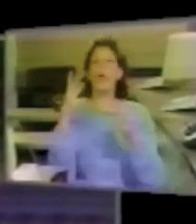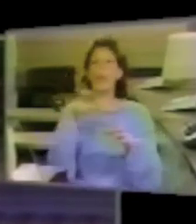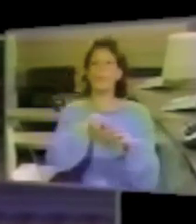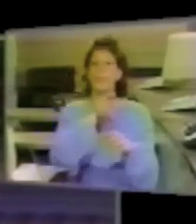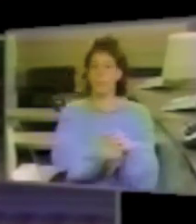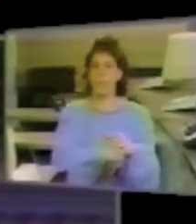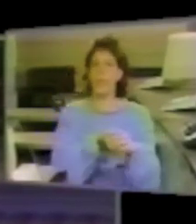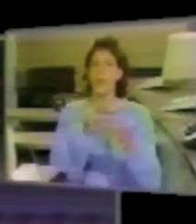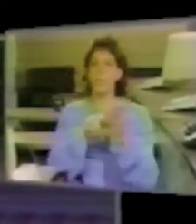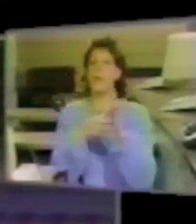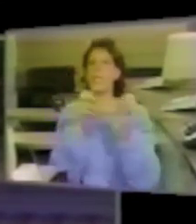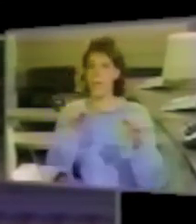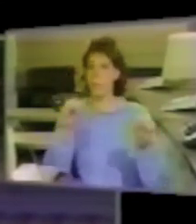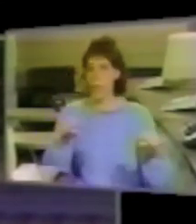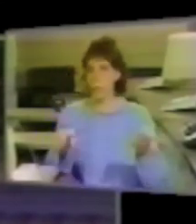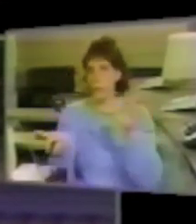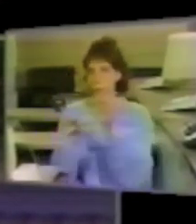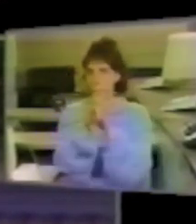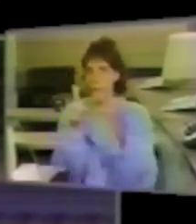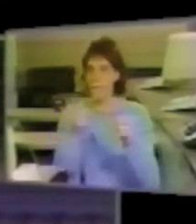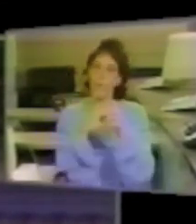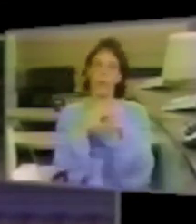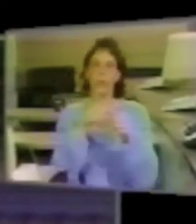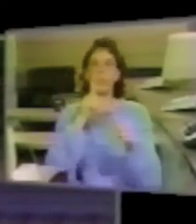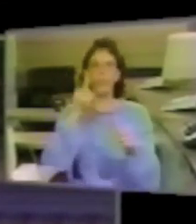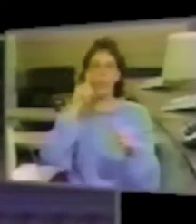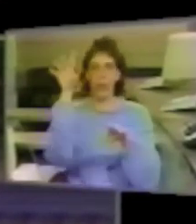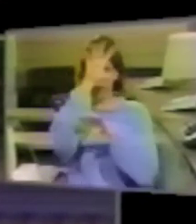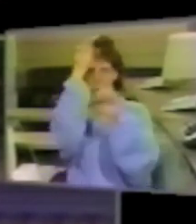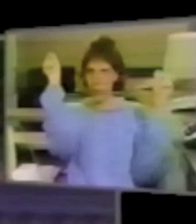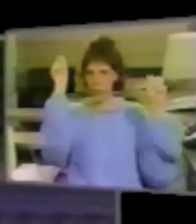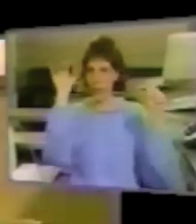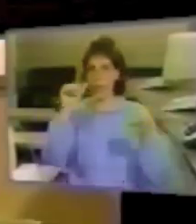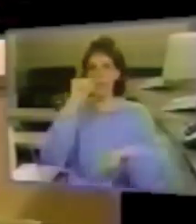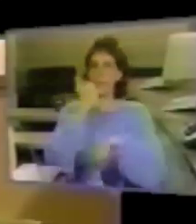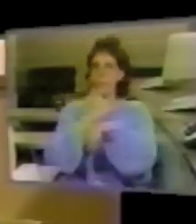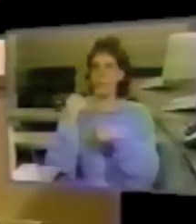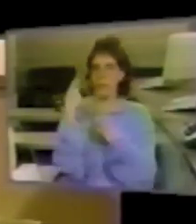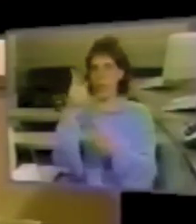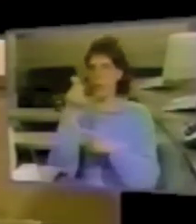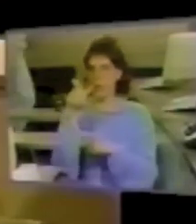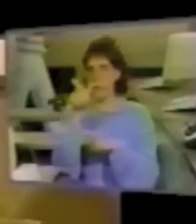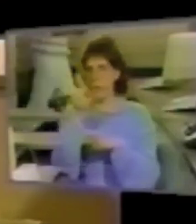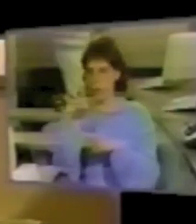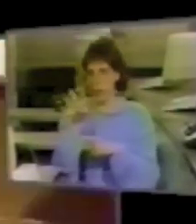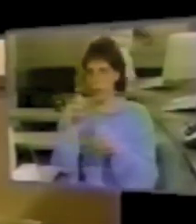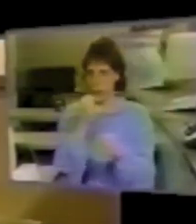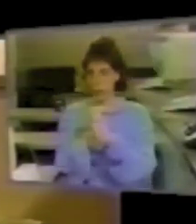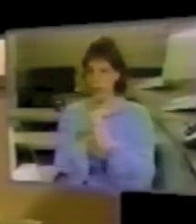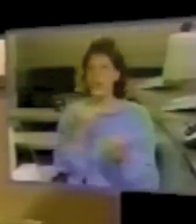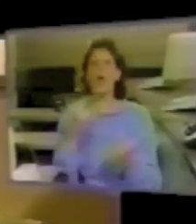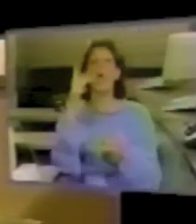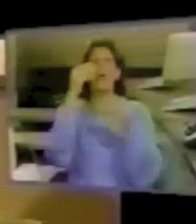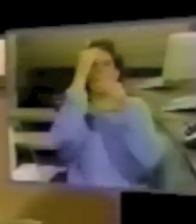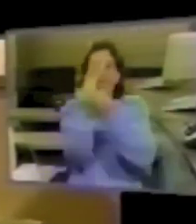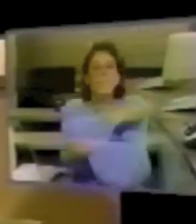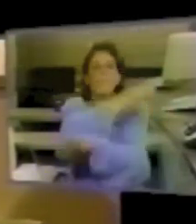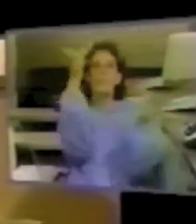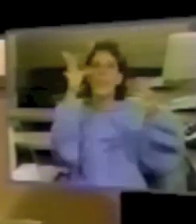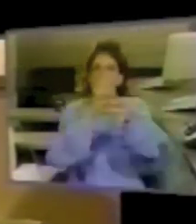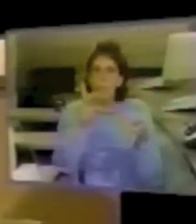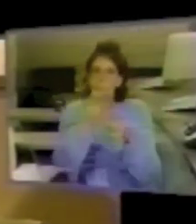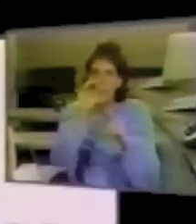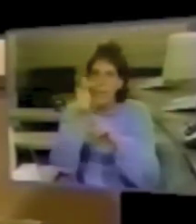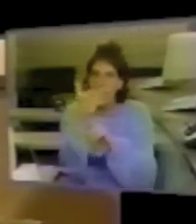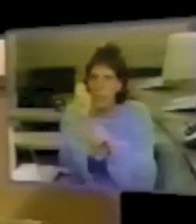possible selection of the first deaf president of the 124-year-old institution. To send them a message that we all